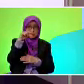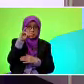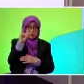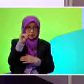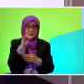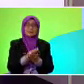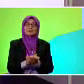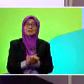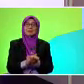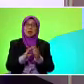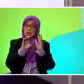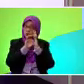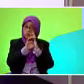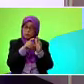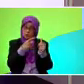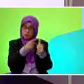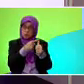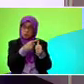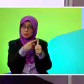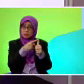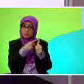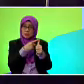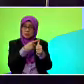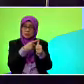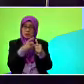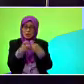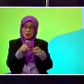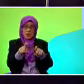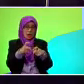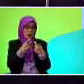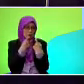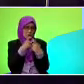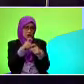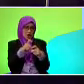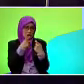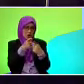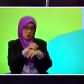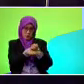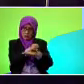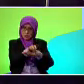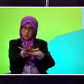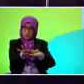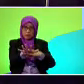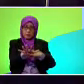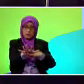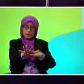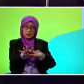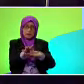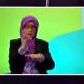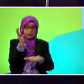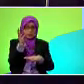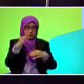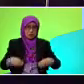make we waste our money on buying that mango. So don't try to eat this mango, Yes, right? It's spoiled please already. do not.